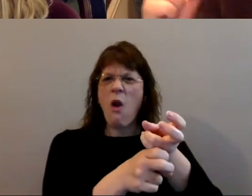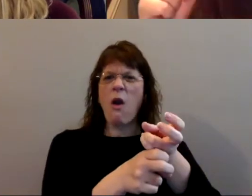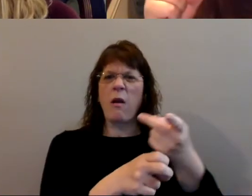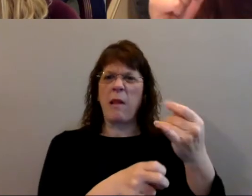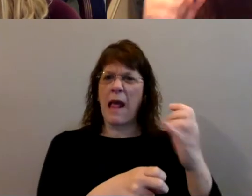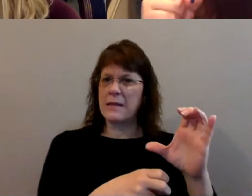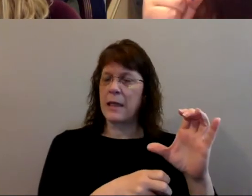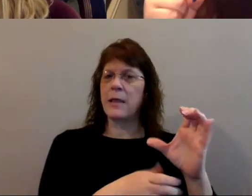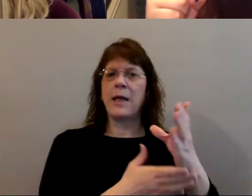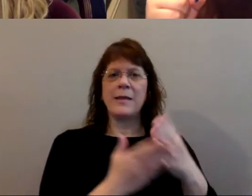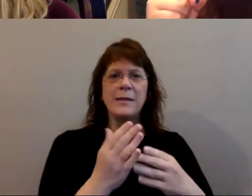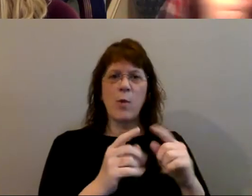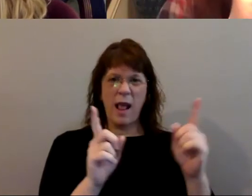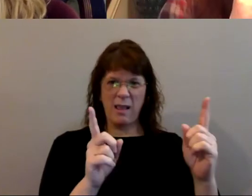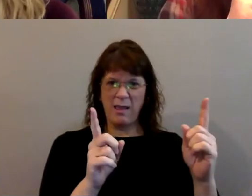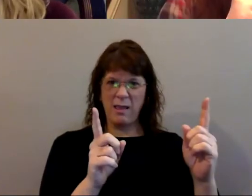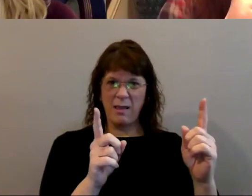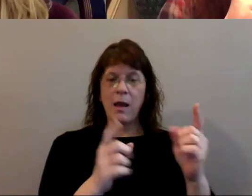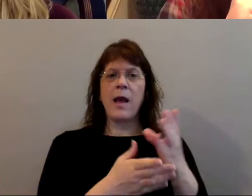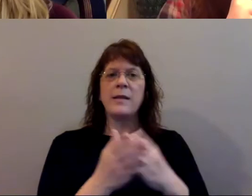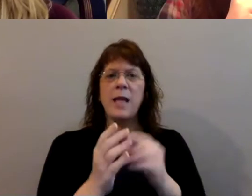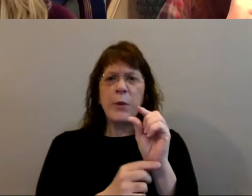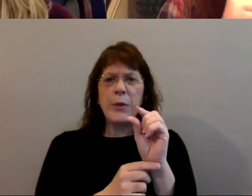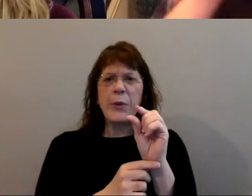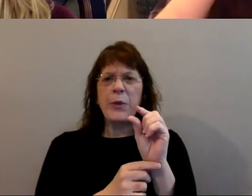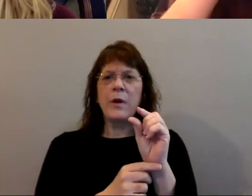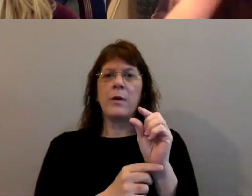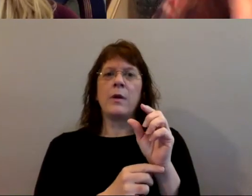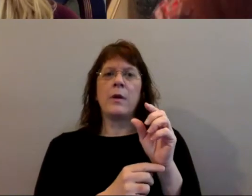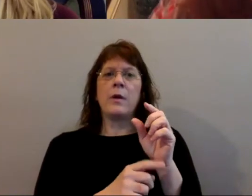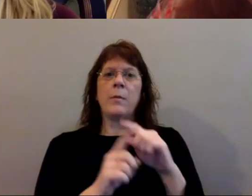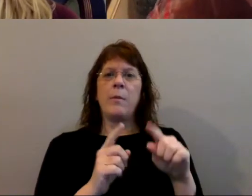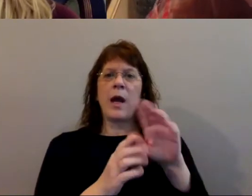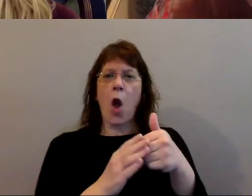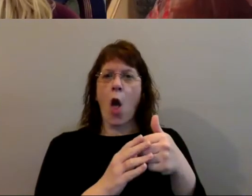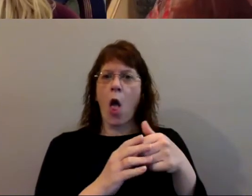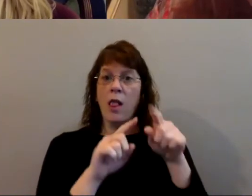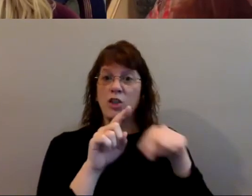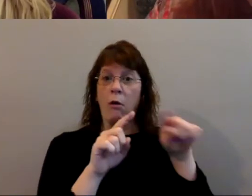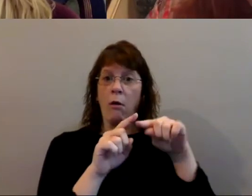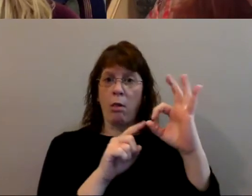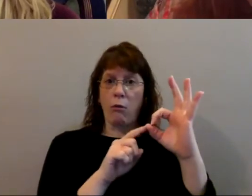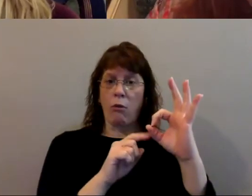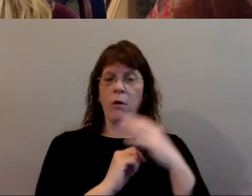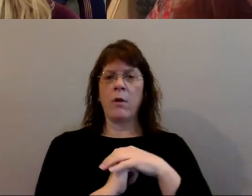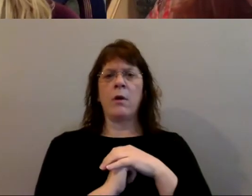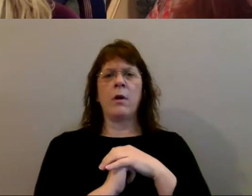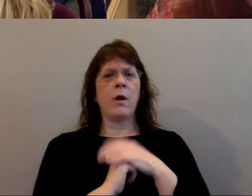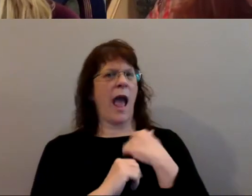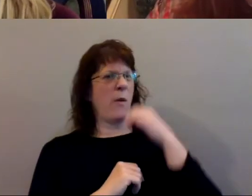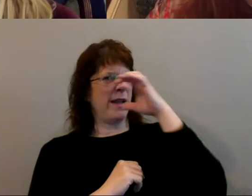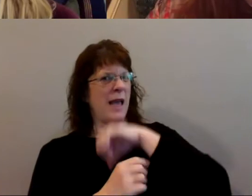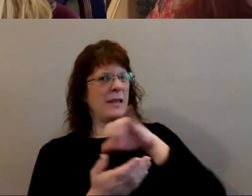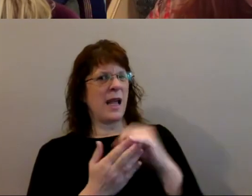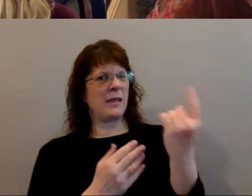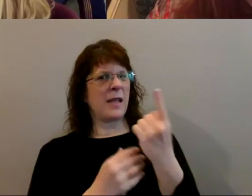And some of them are like this long. And then some of them are like this long, but all circular. I would guess that that's something like